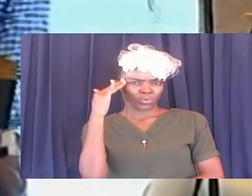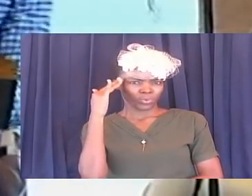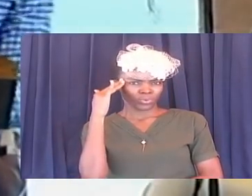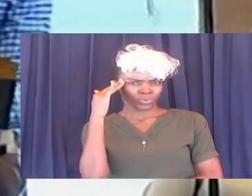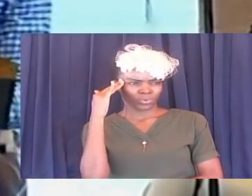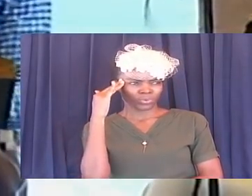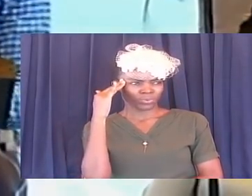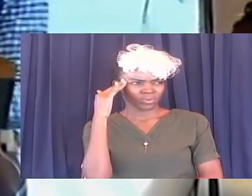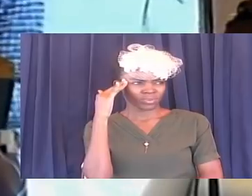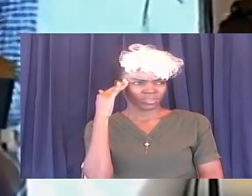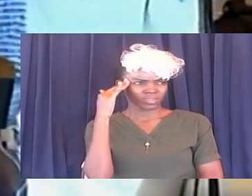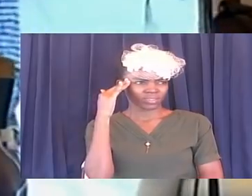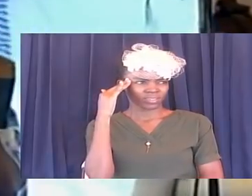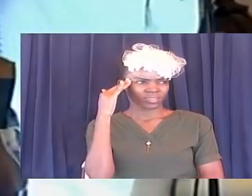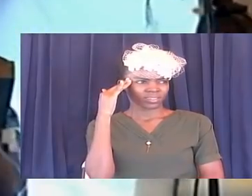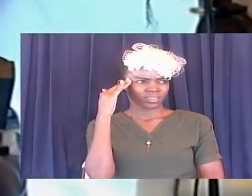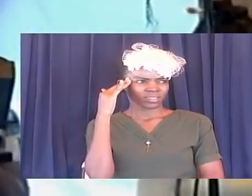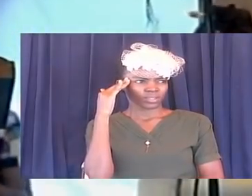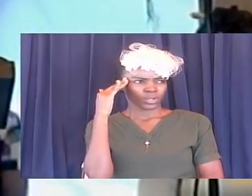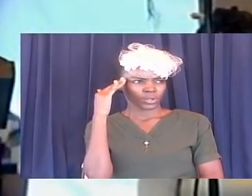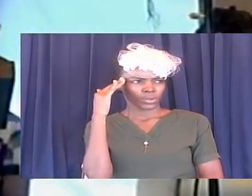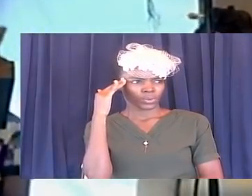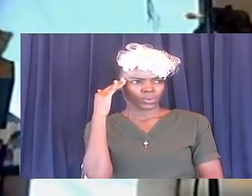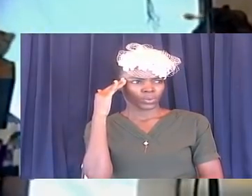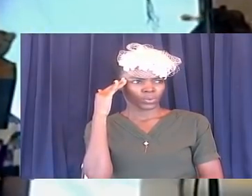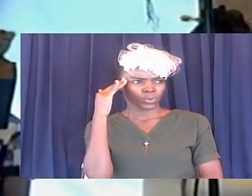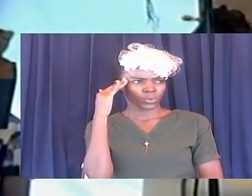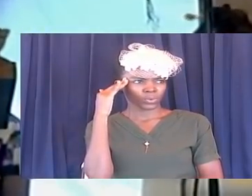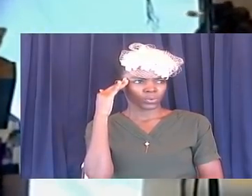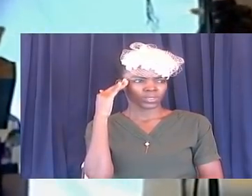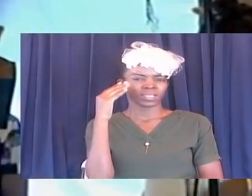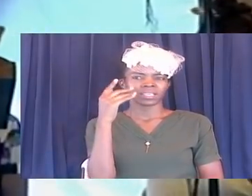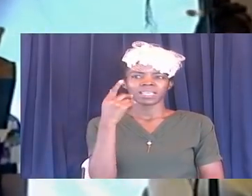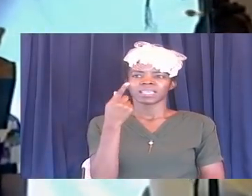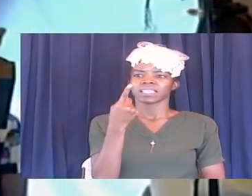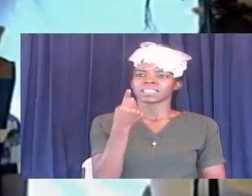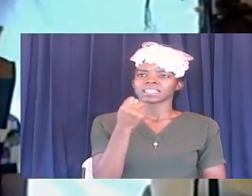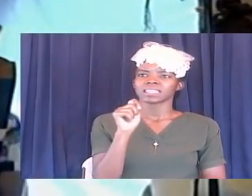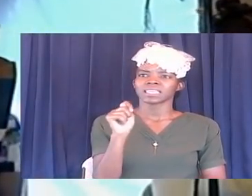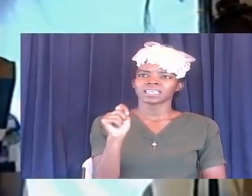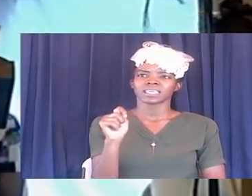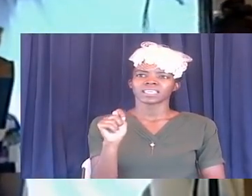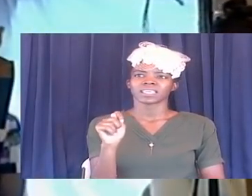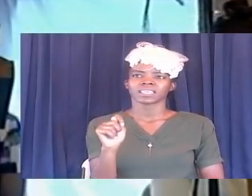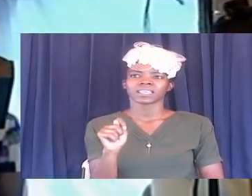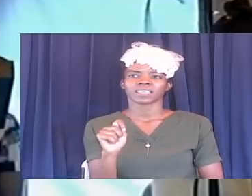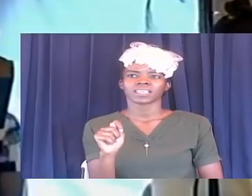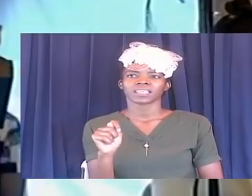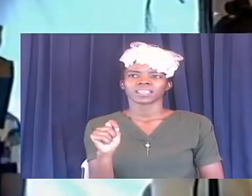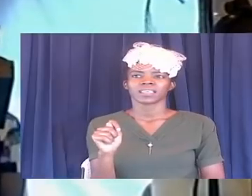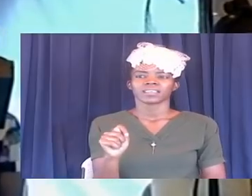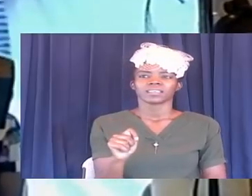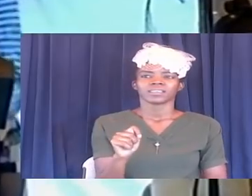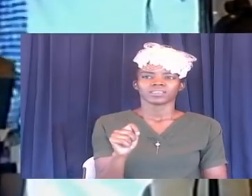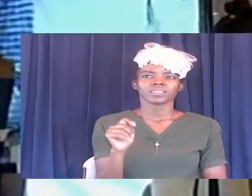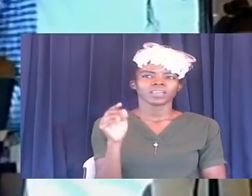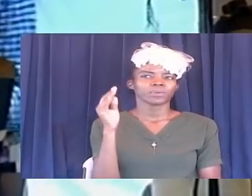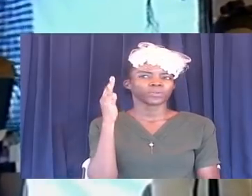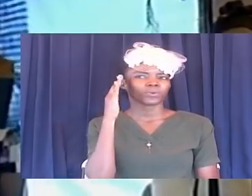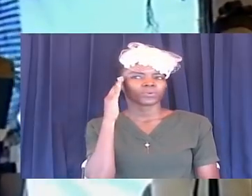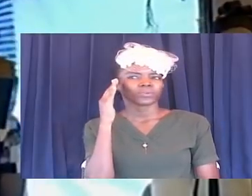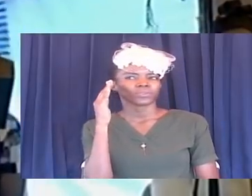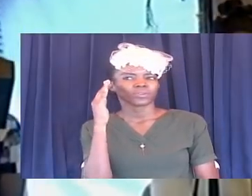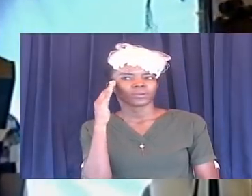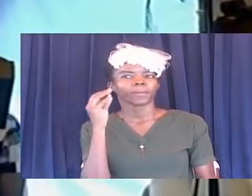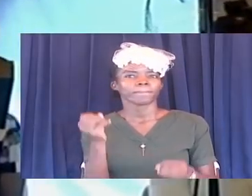today. We're so very much familiar with the Beatitudes. And that's the first part of Matthew chapter 6.